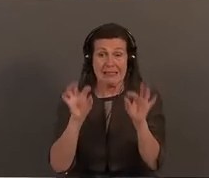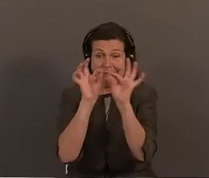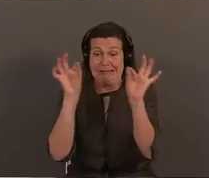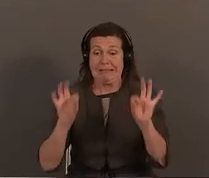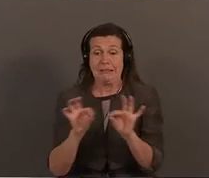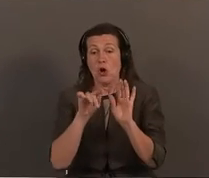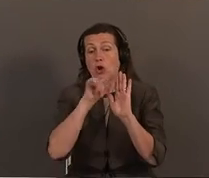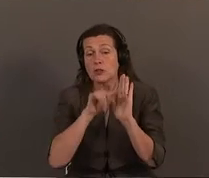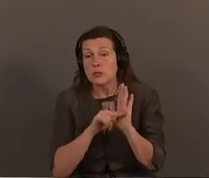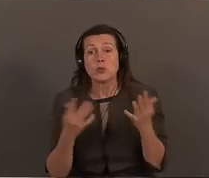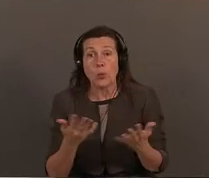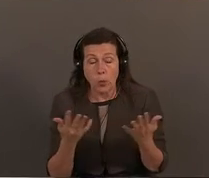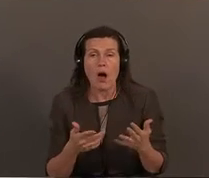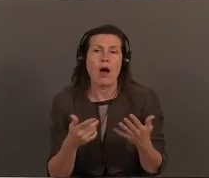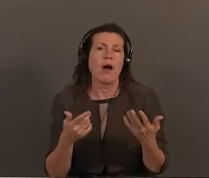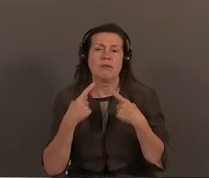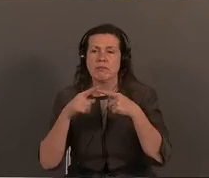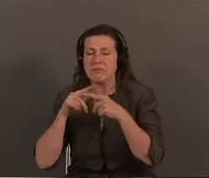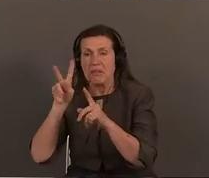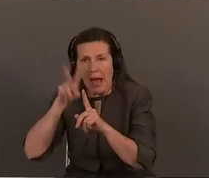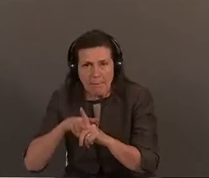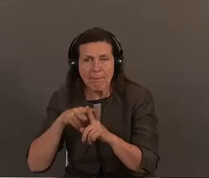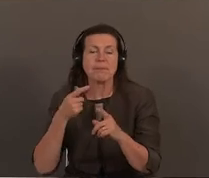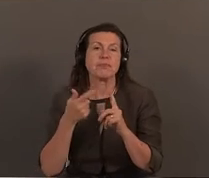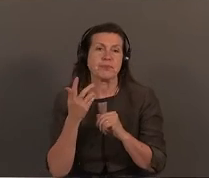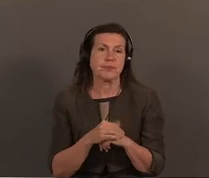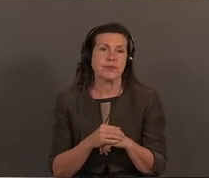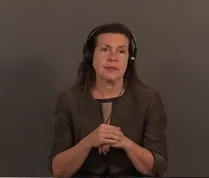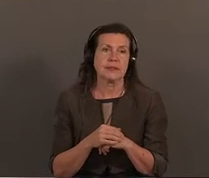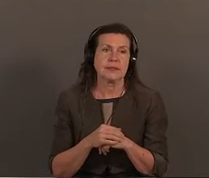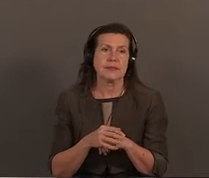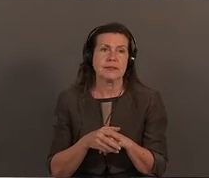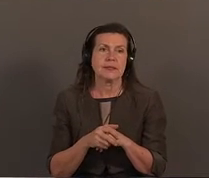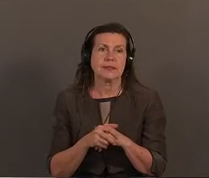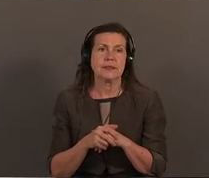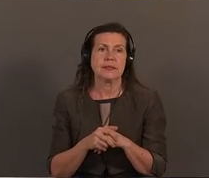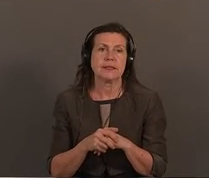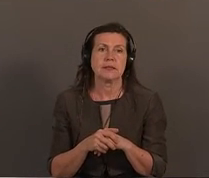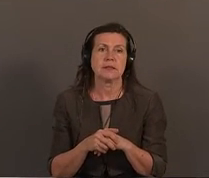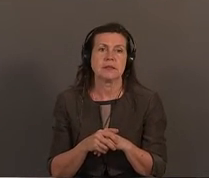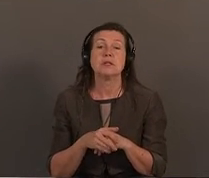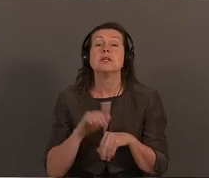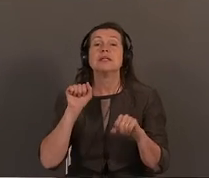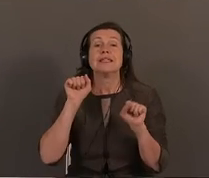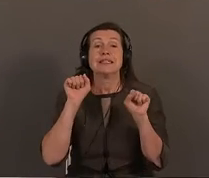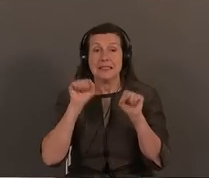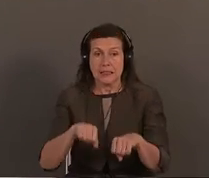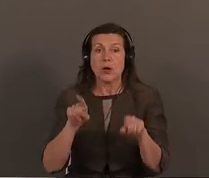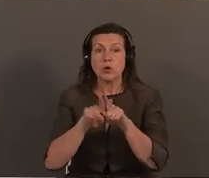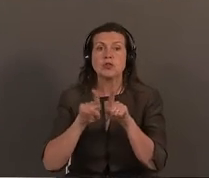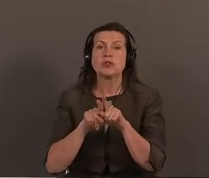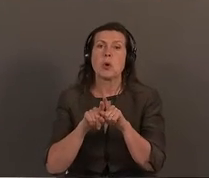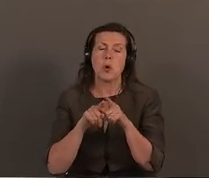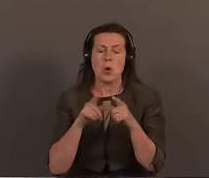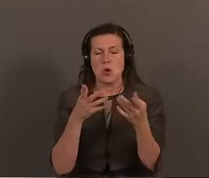conditions that we are looking at. We can also fix possible disputes between operators in the system.